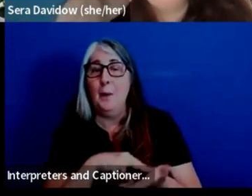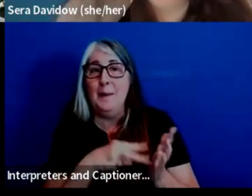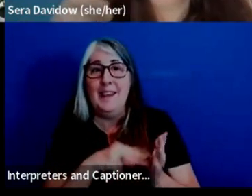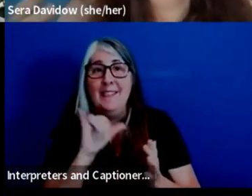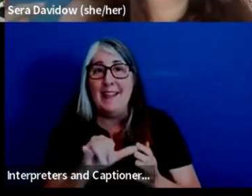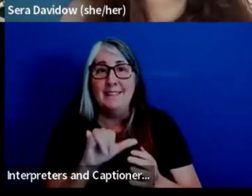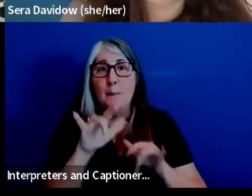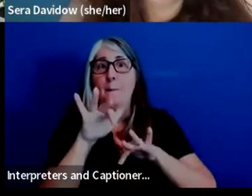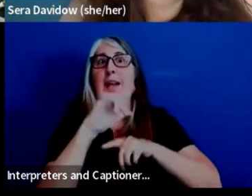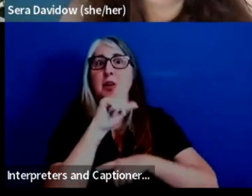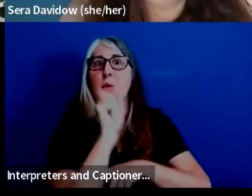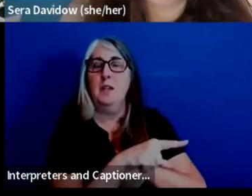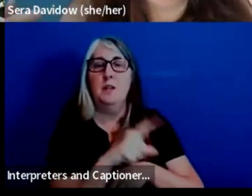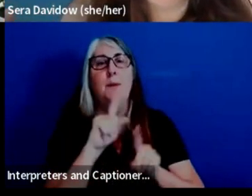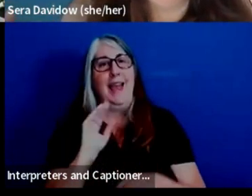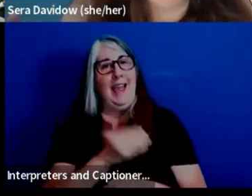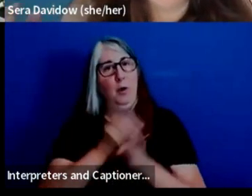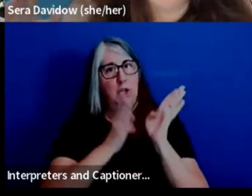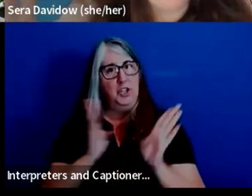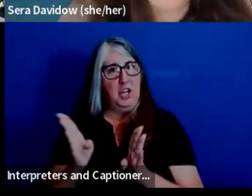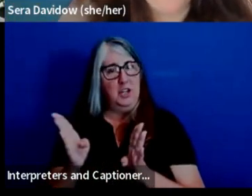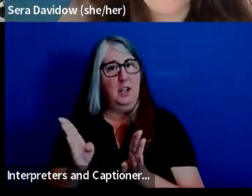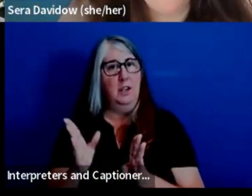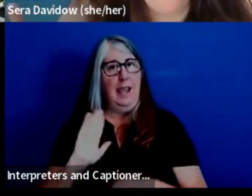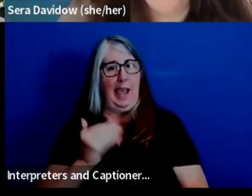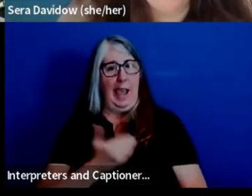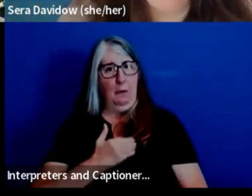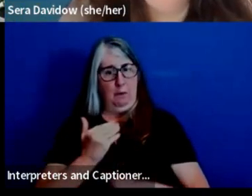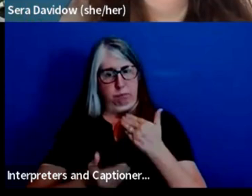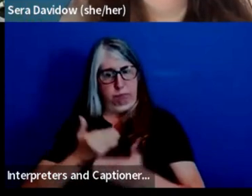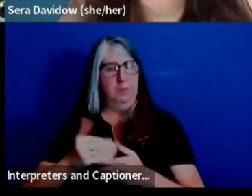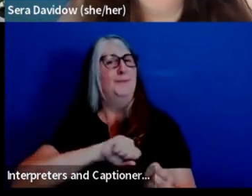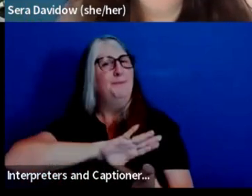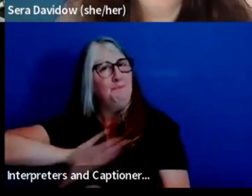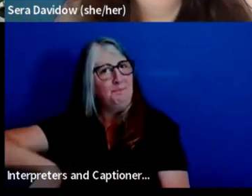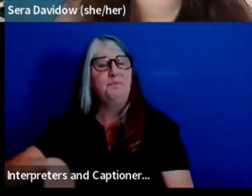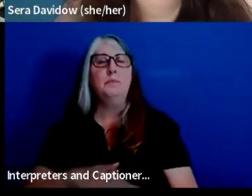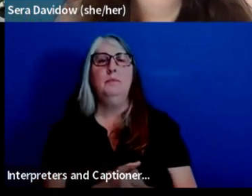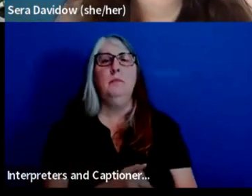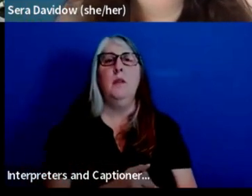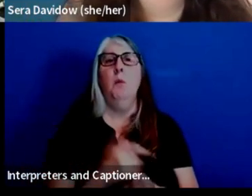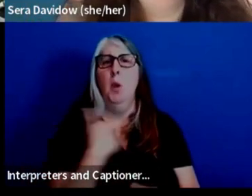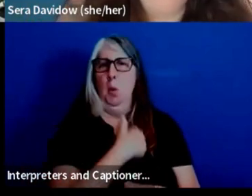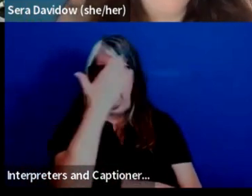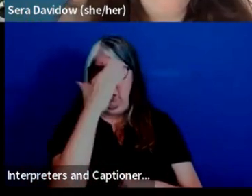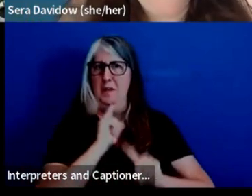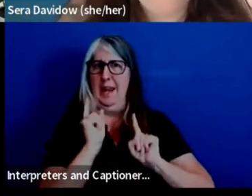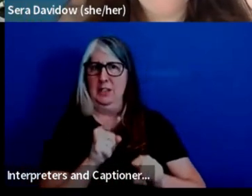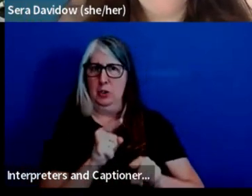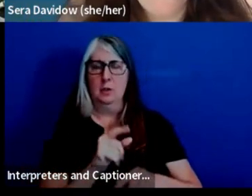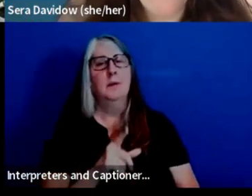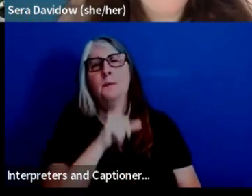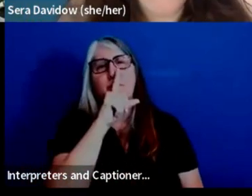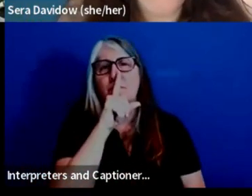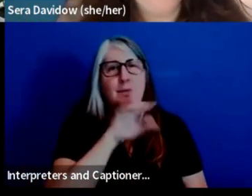am saying dropping our agenda, dropping the sense that we know the answer or where to push someone, that can make